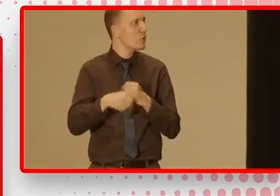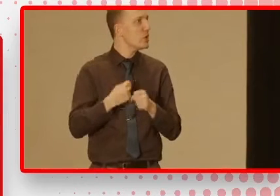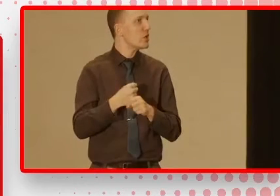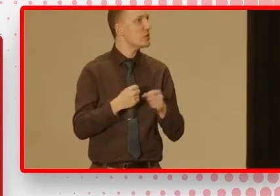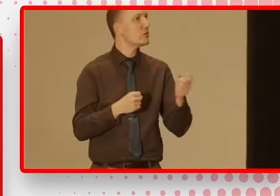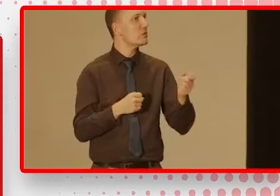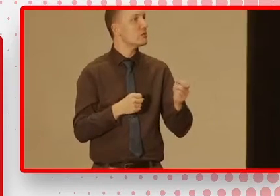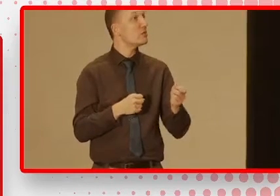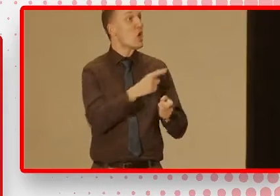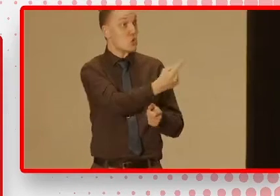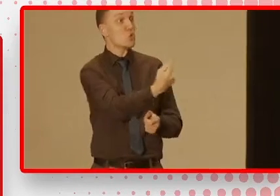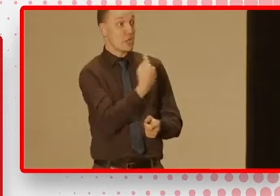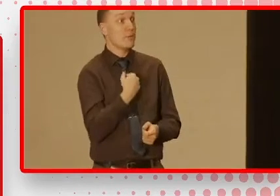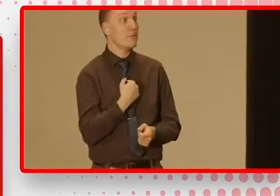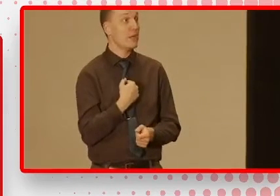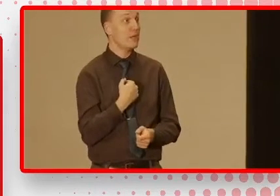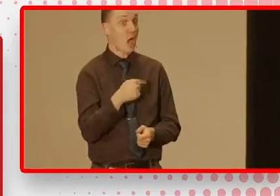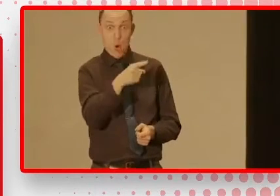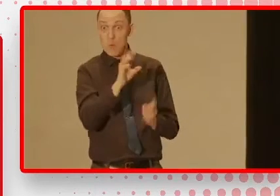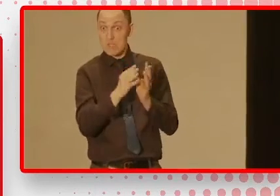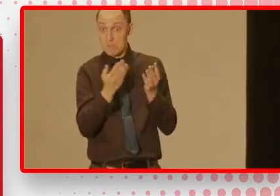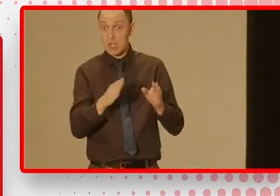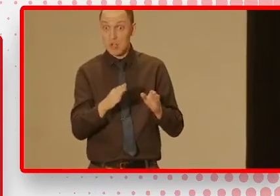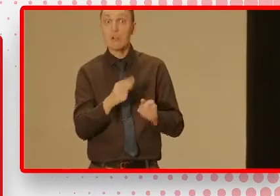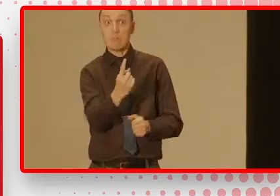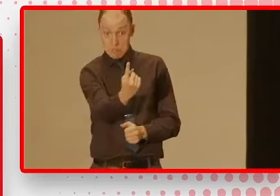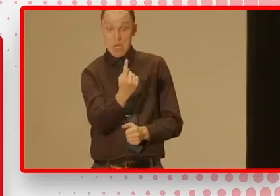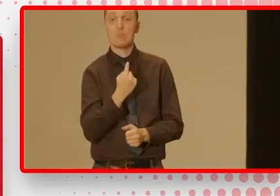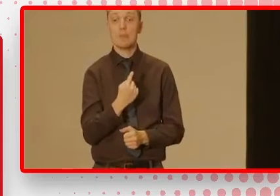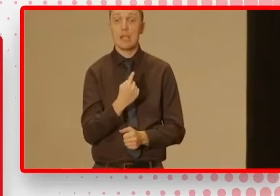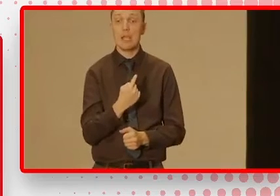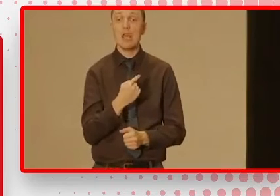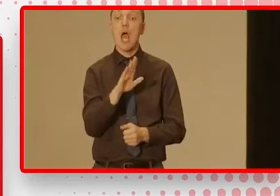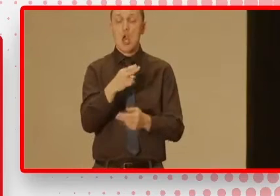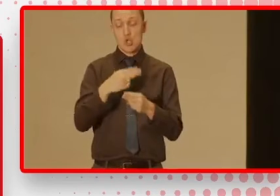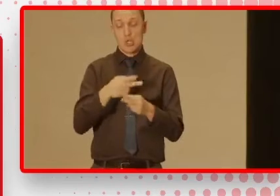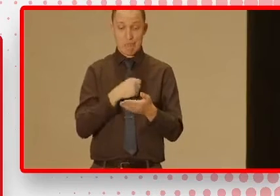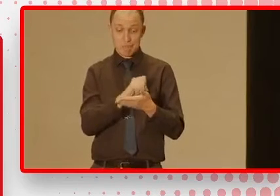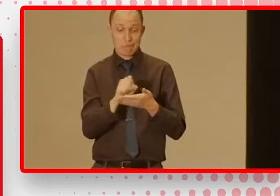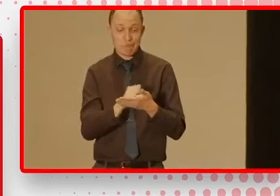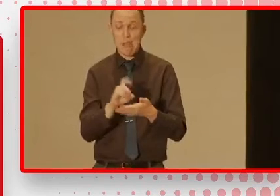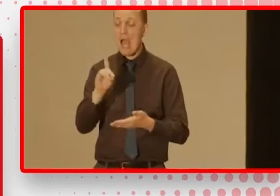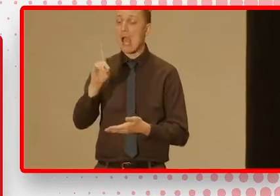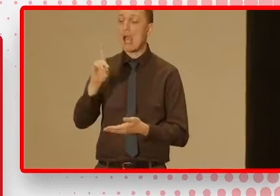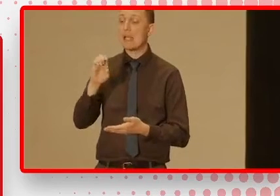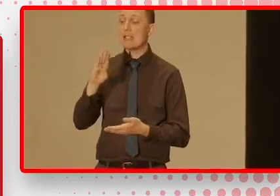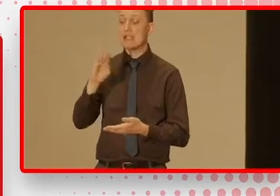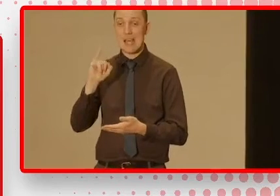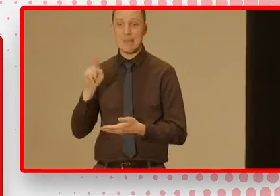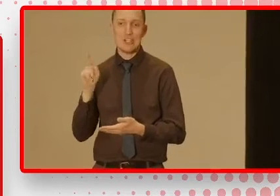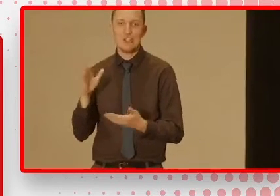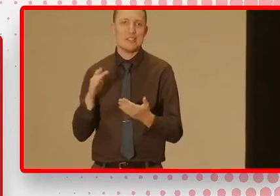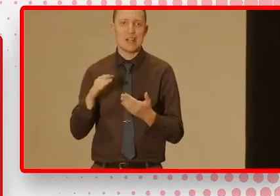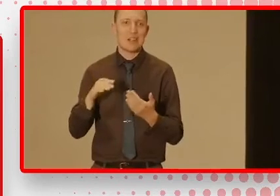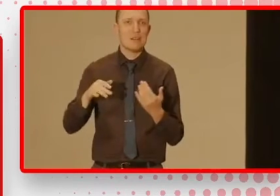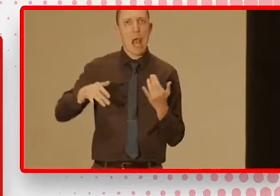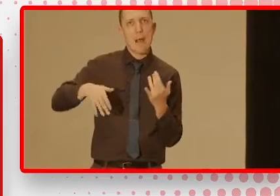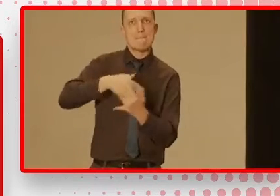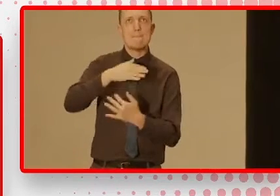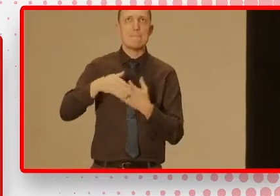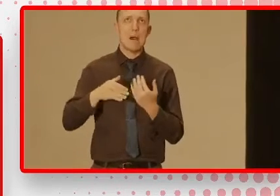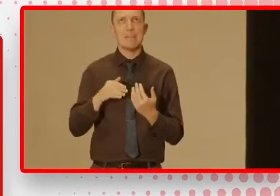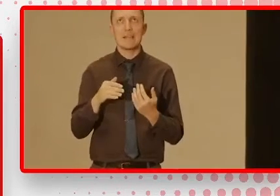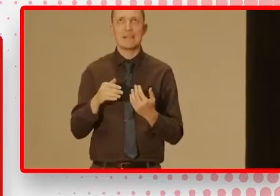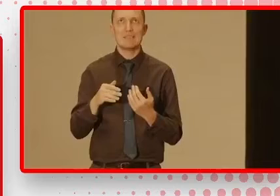would be When this is wonderful. over with, come to me. We're going to get your name. Debbie is our public affairs communications person, so we're going to go back and